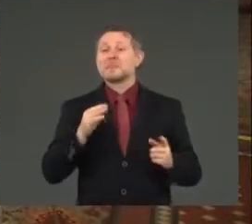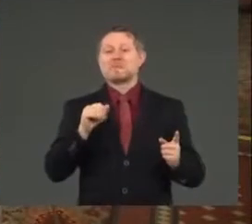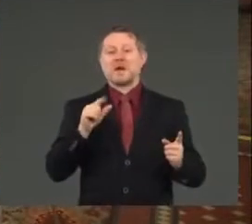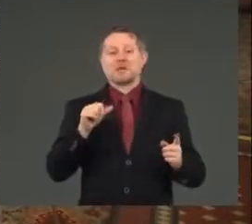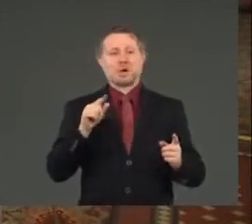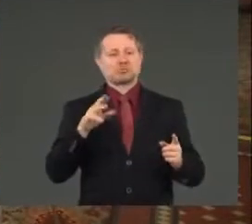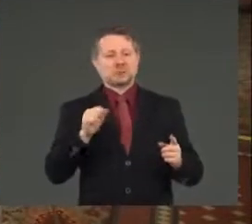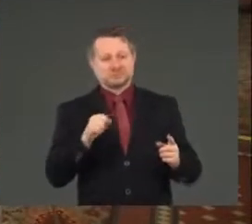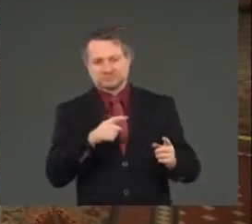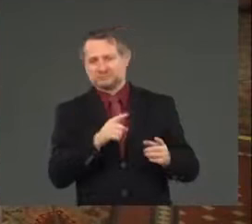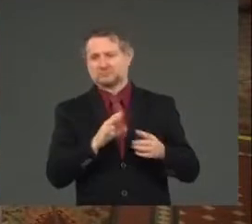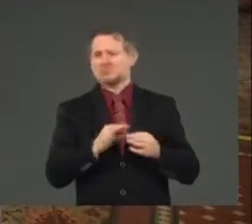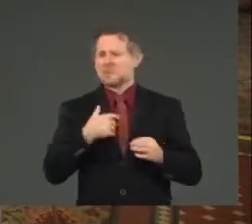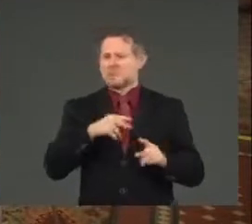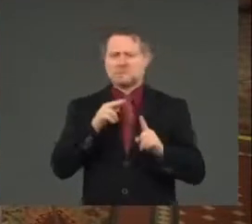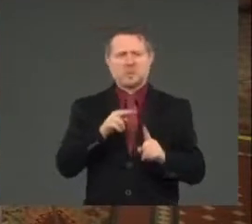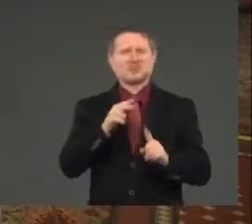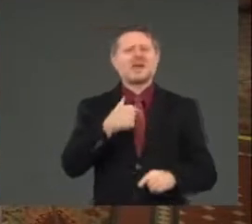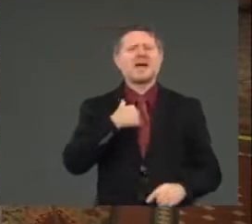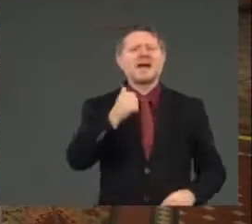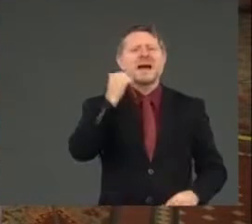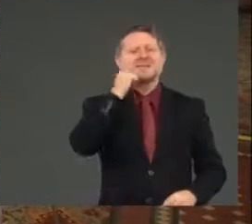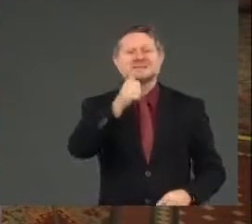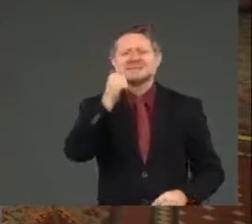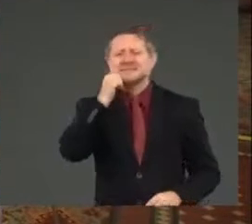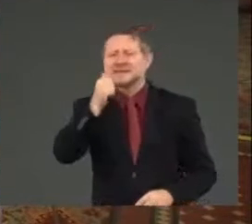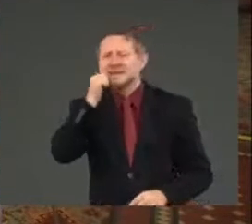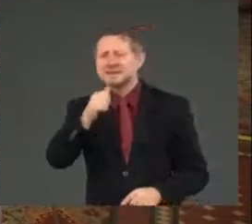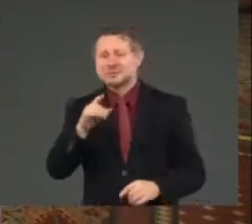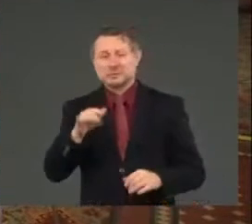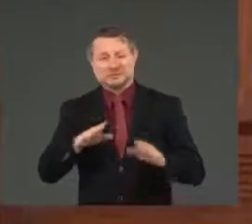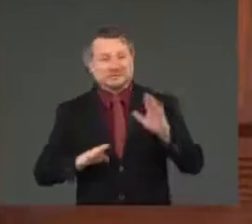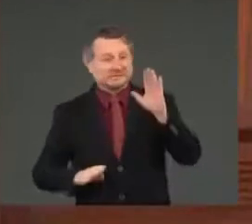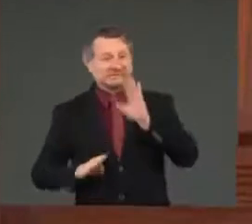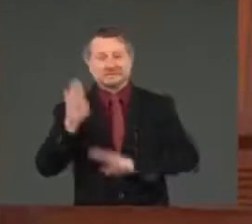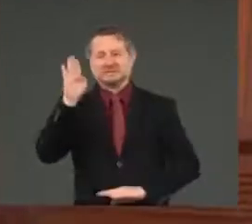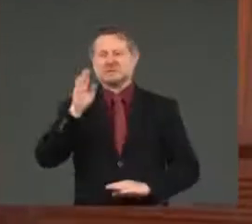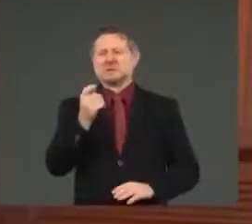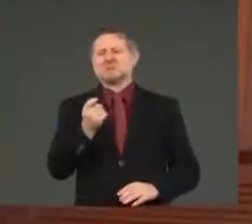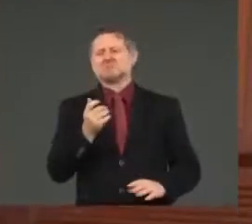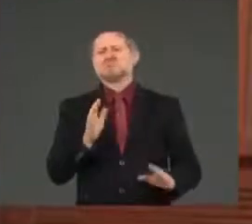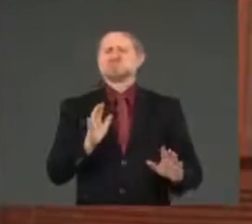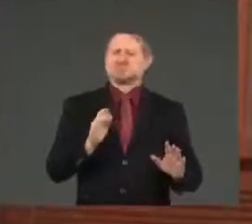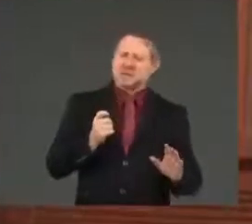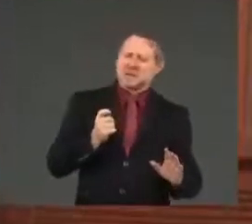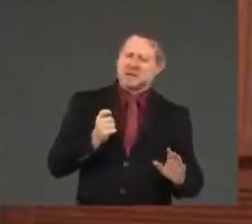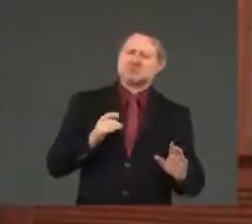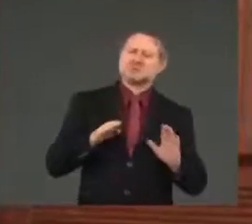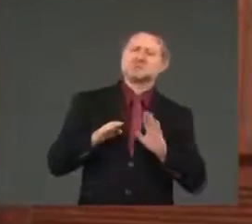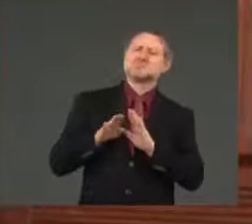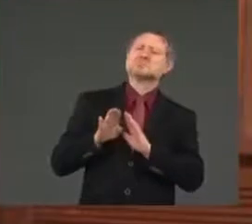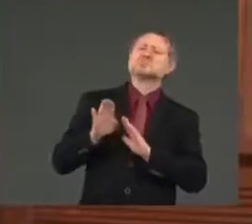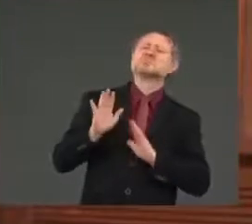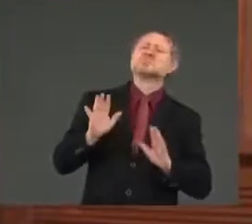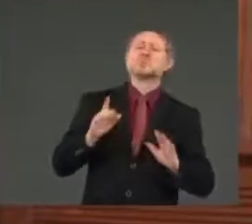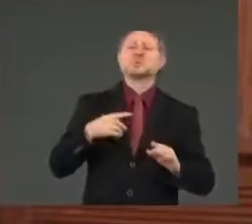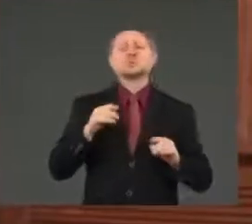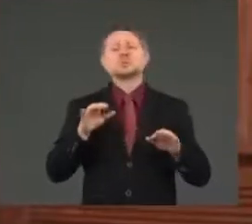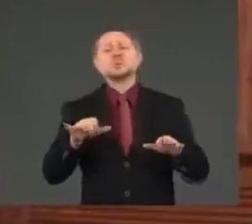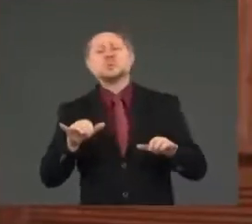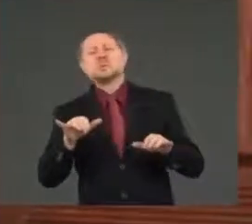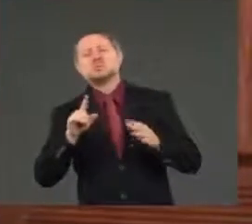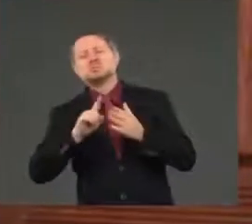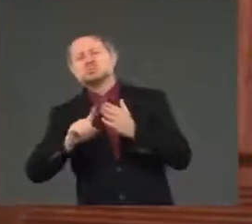it every day, it's not the highest point necessarily, but we have seen upticks. Next thing we do, because we have contact tracing and those other processes